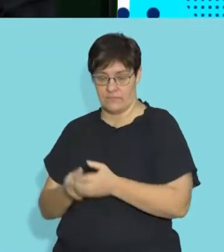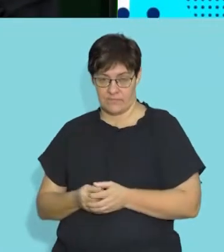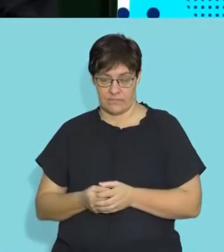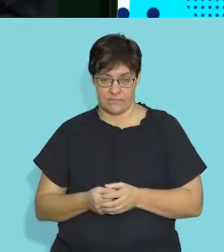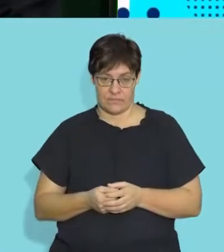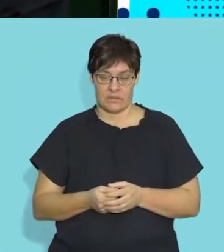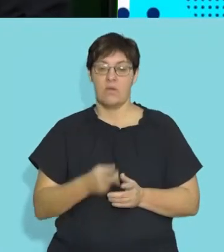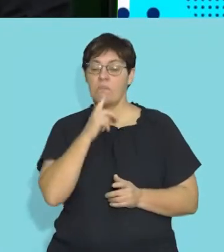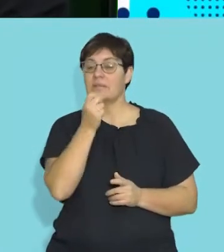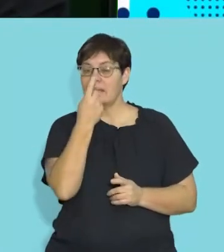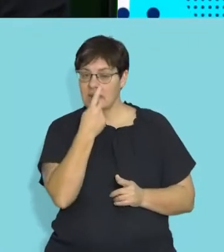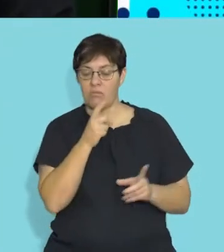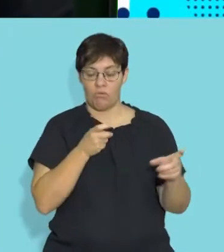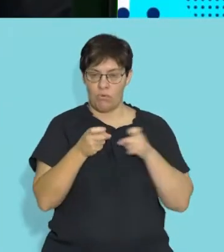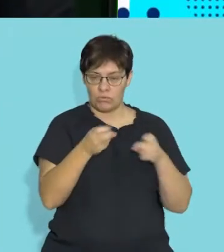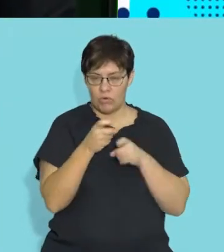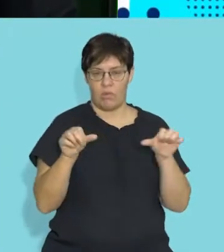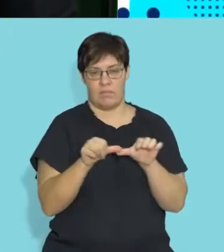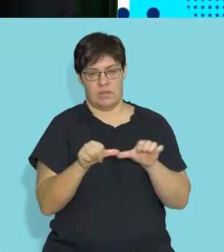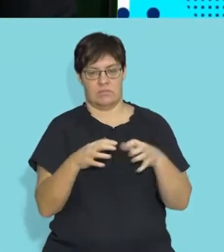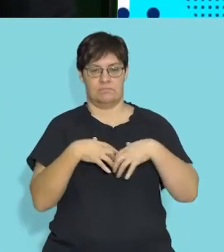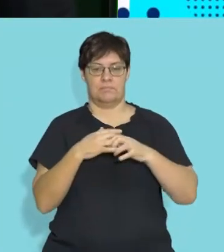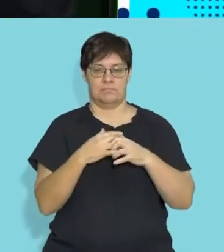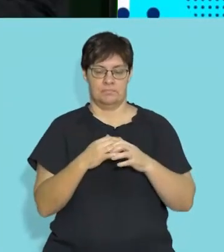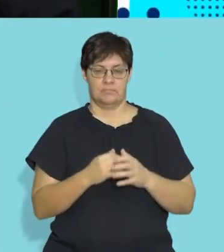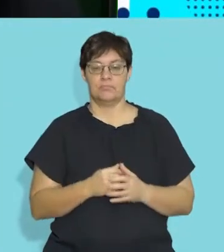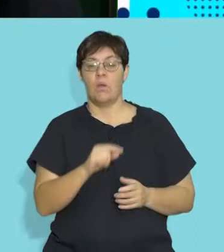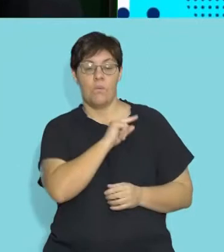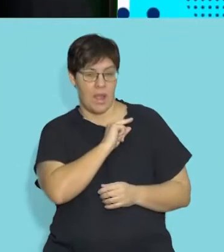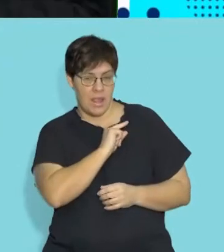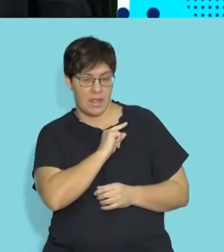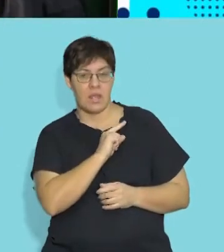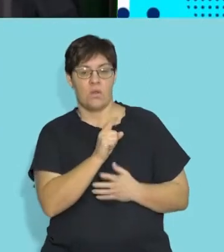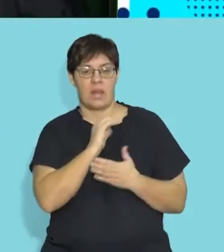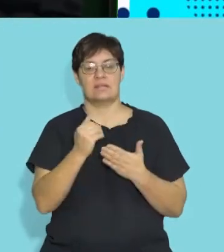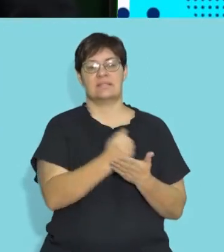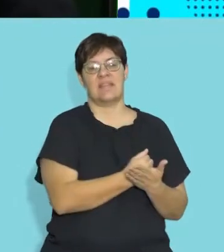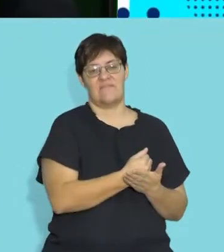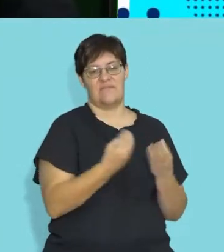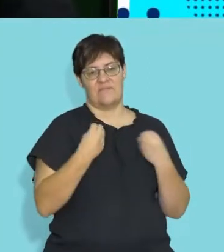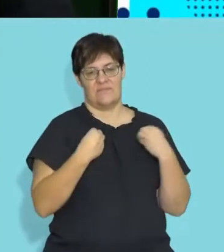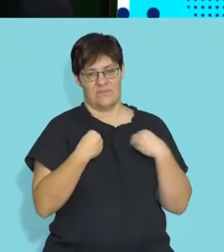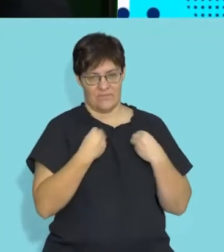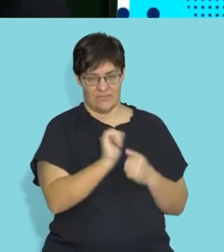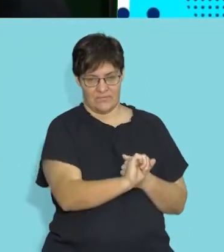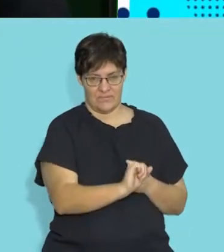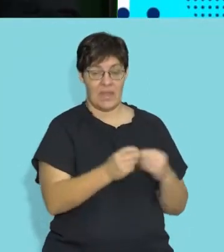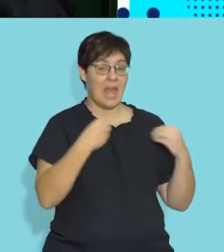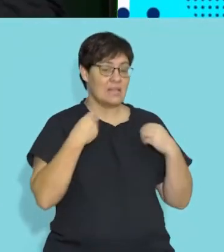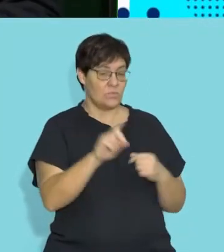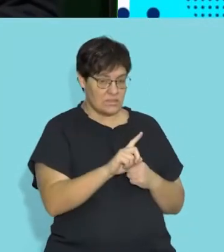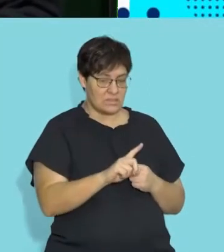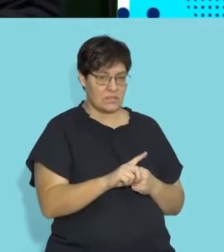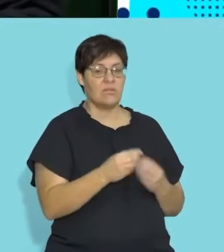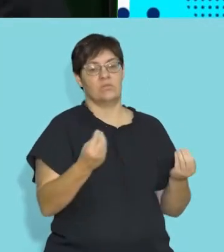Again, understand, what are we doing? We're putting control measures in place in order to safeguard the asset.